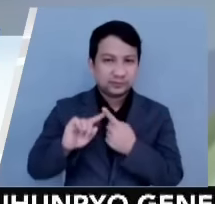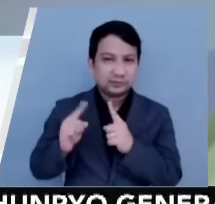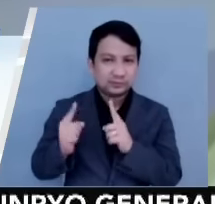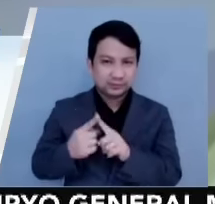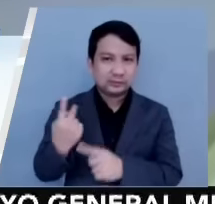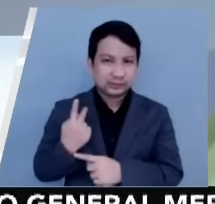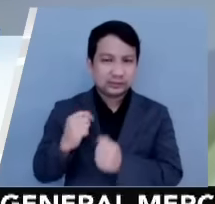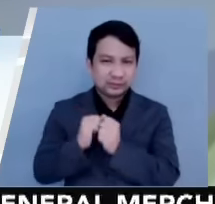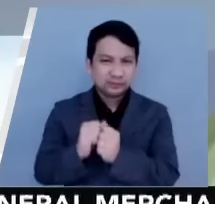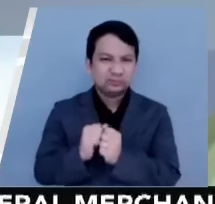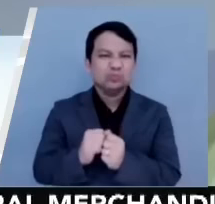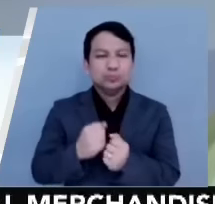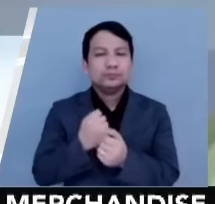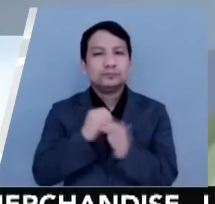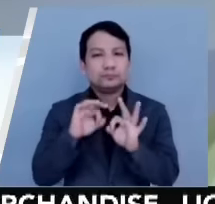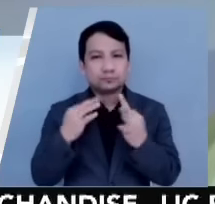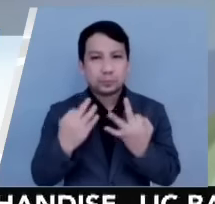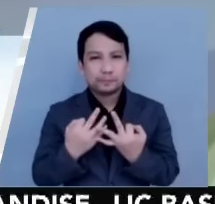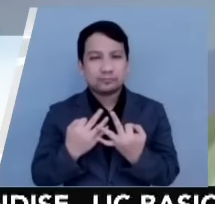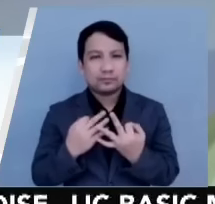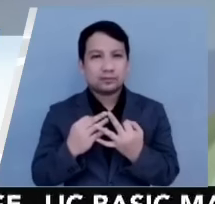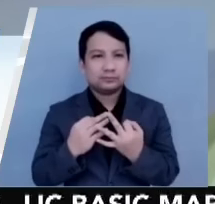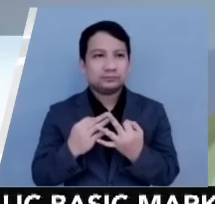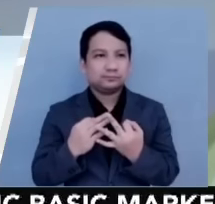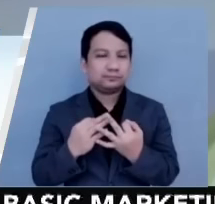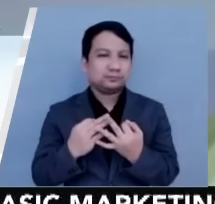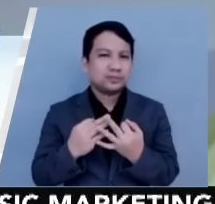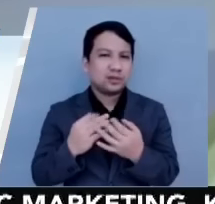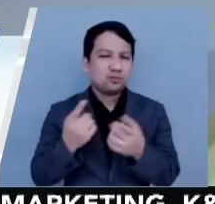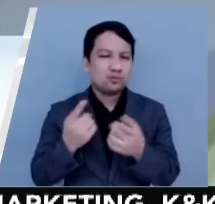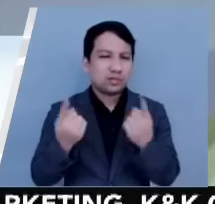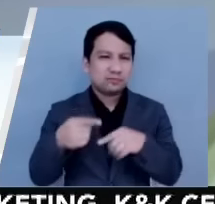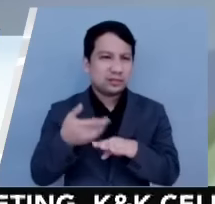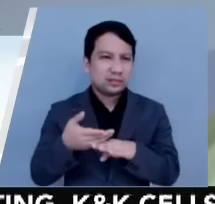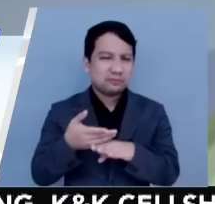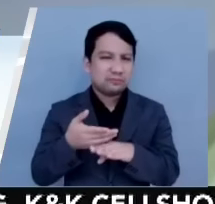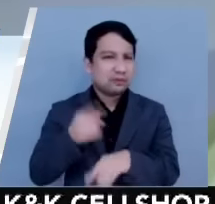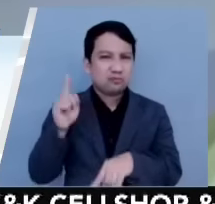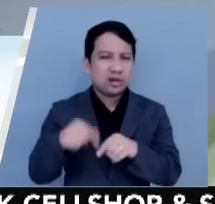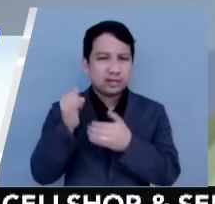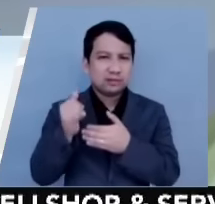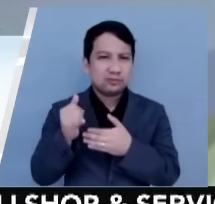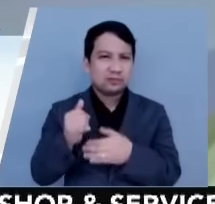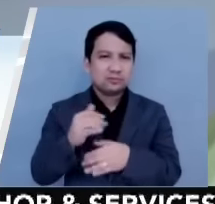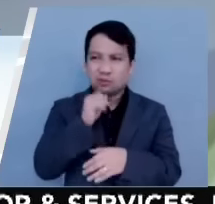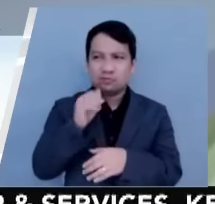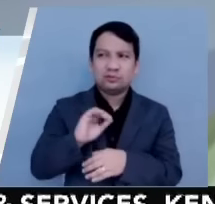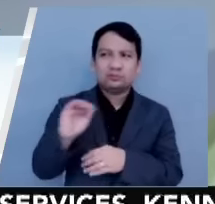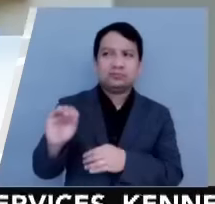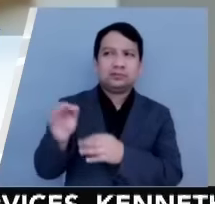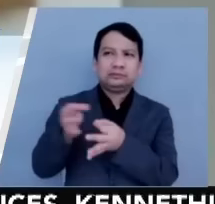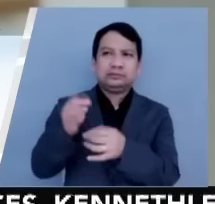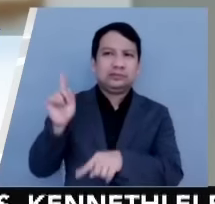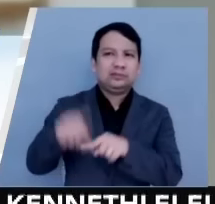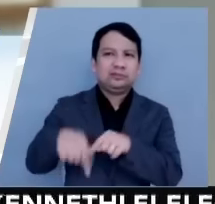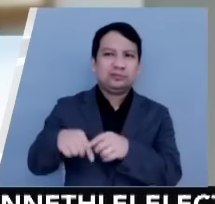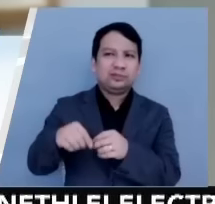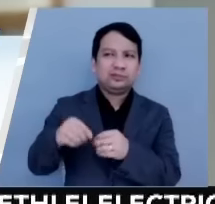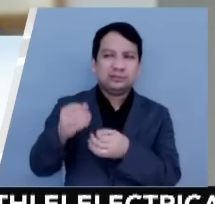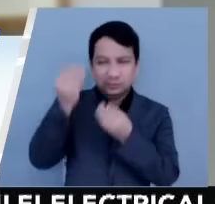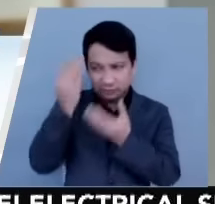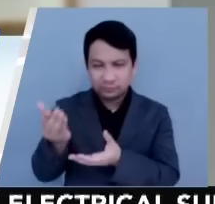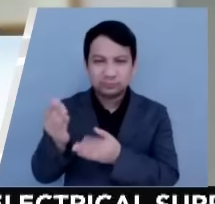loved ones what's really happening behind cameras, I feel like I don't owe the public any explanation naman po.